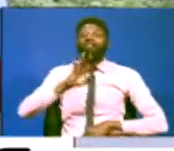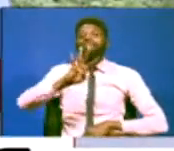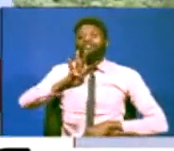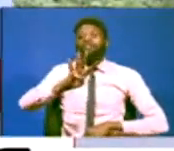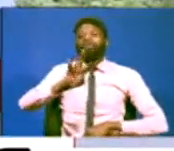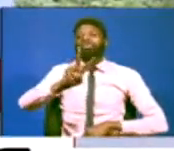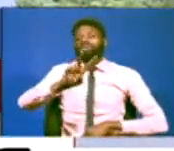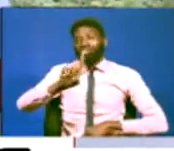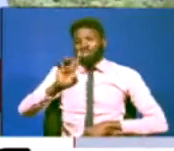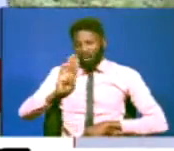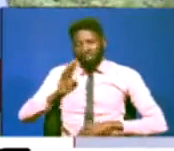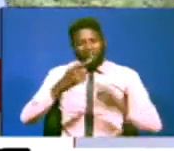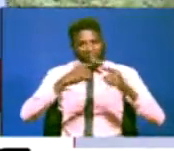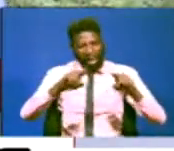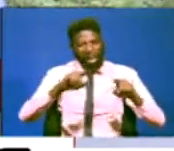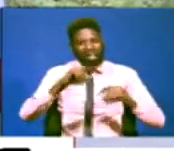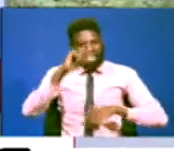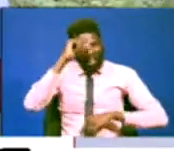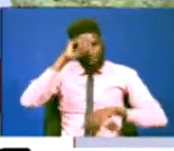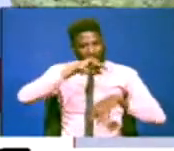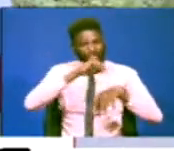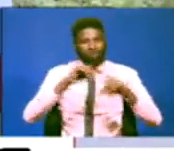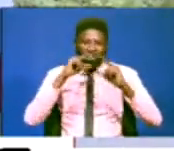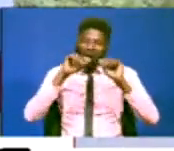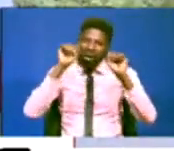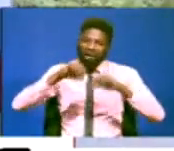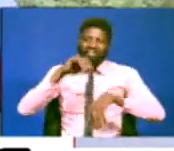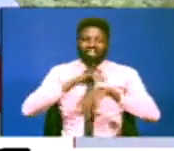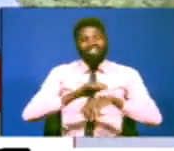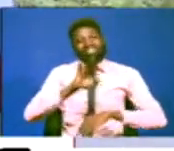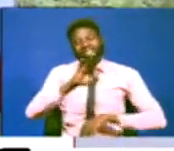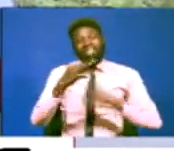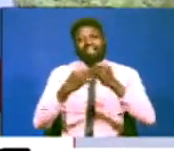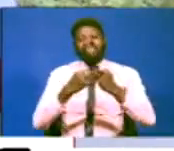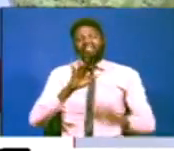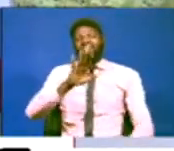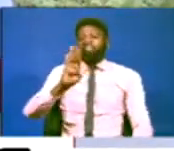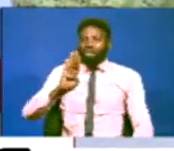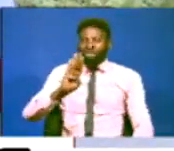get 385 billion shillings. John Jacob Curia, The Legends Edition.